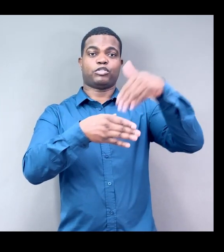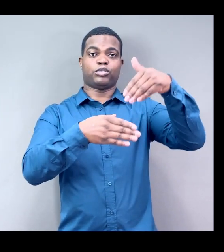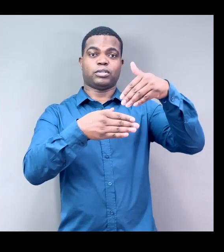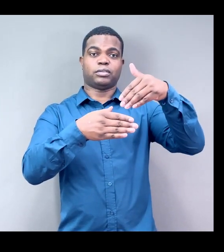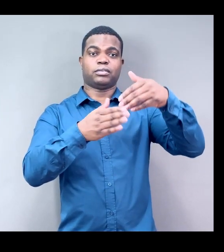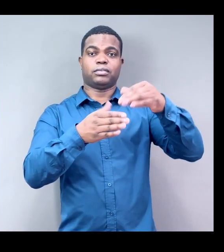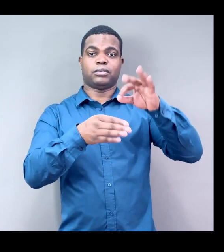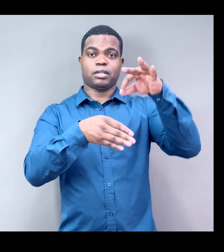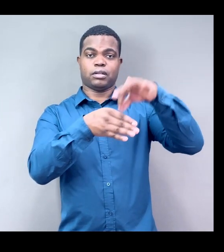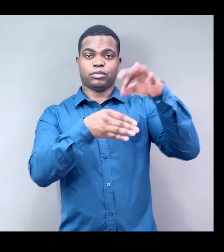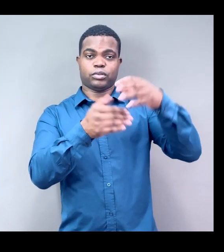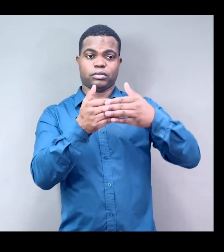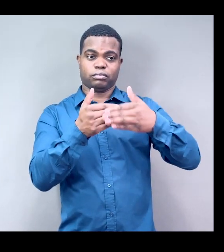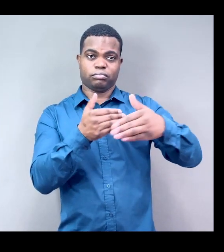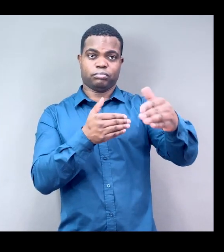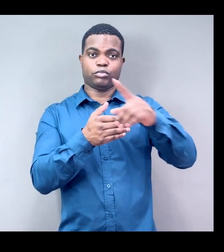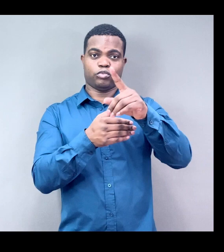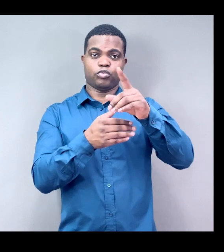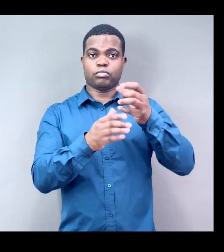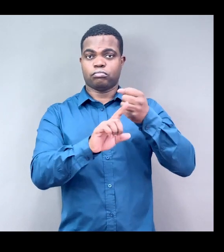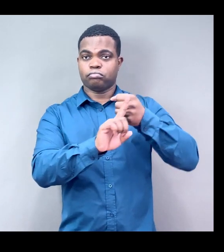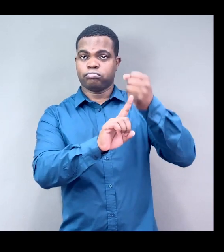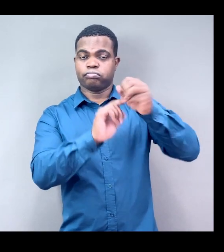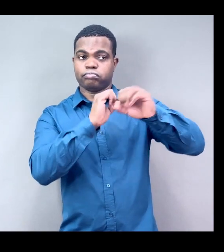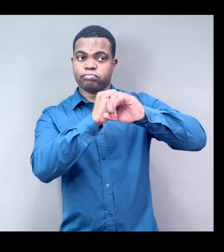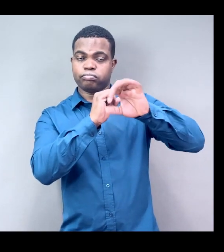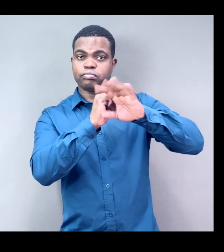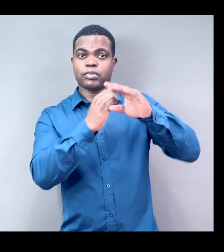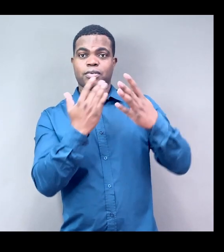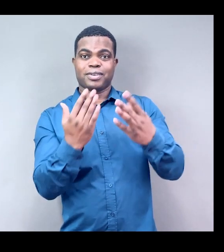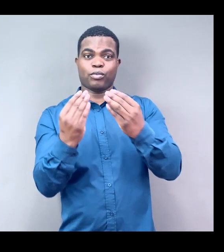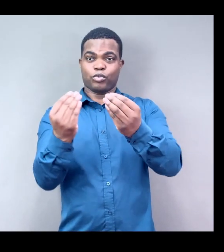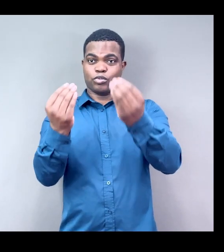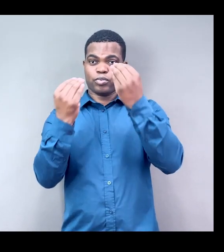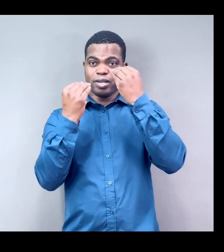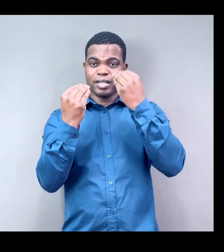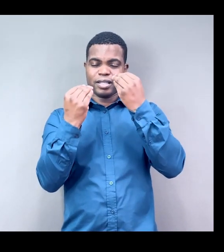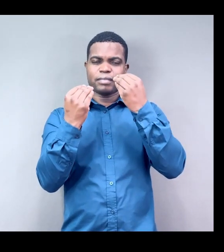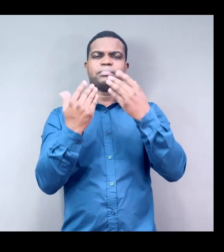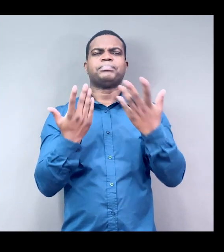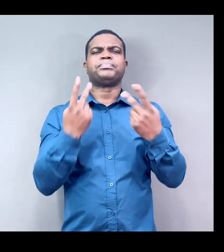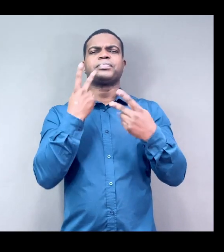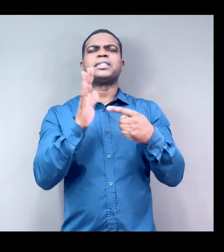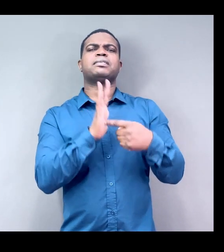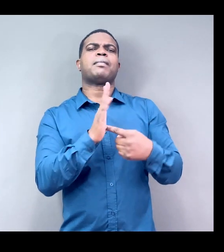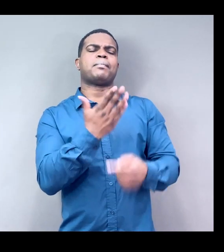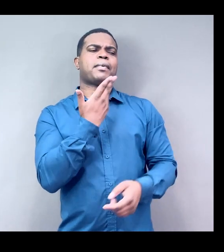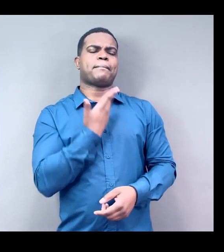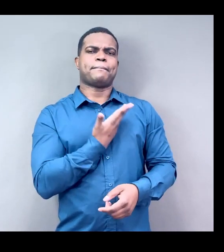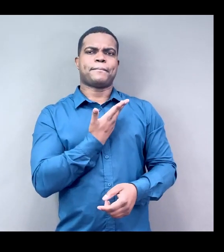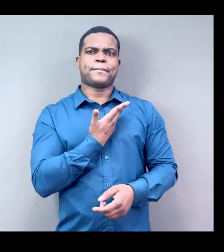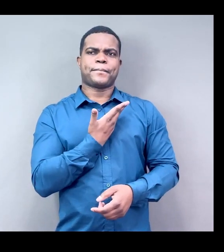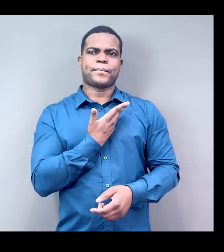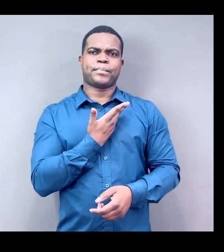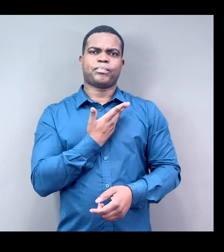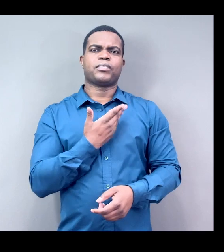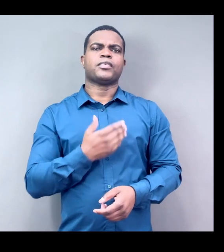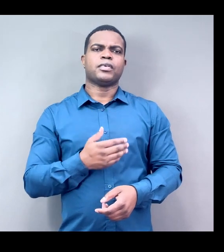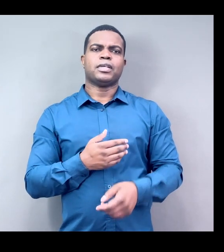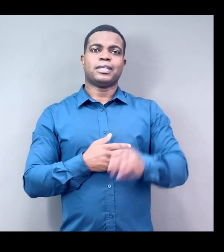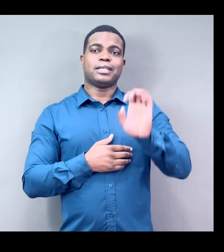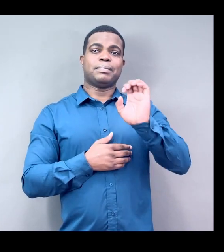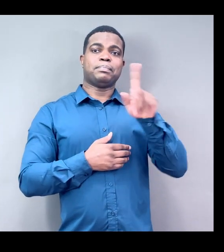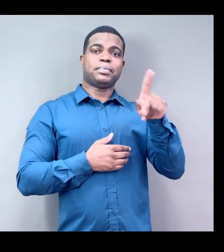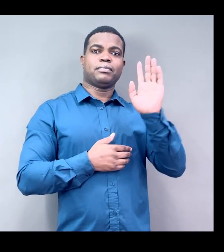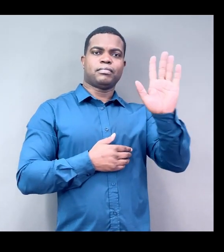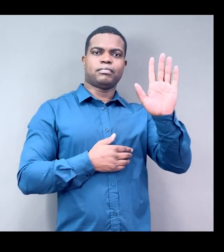the European Parliament election campaign program you are being trained for. So let's look at these